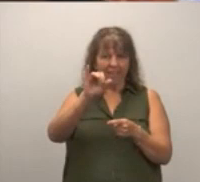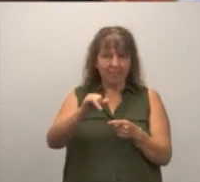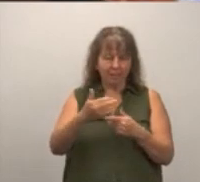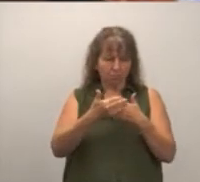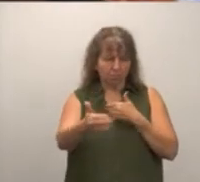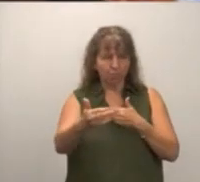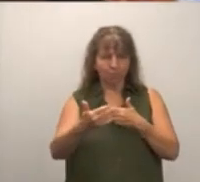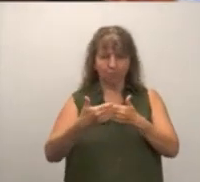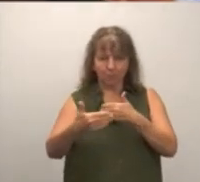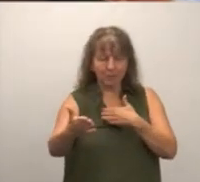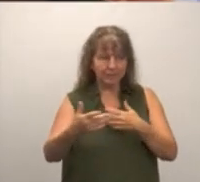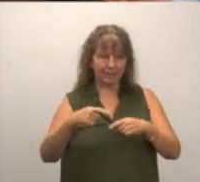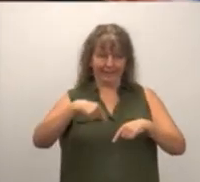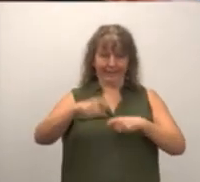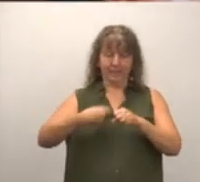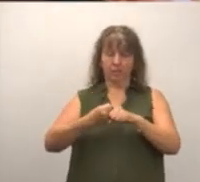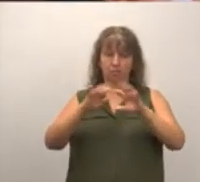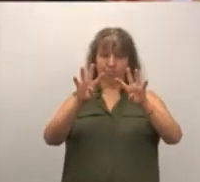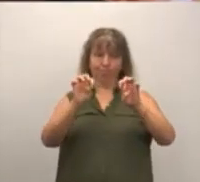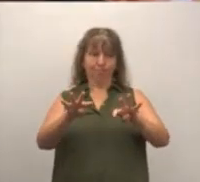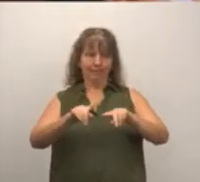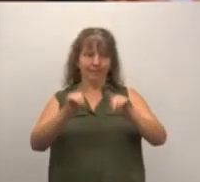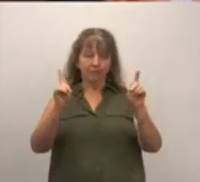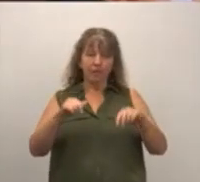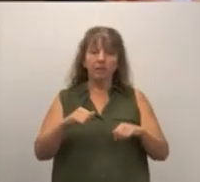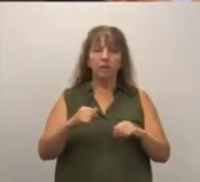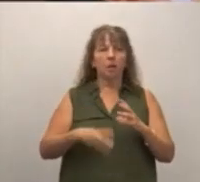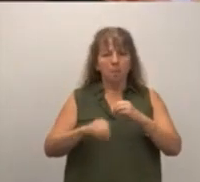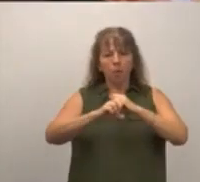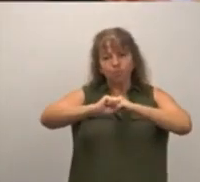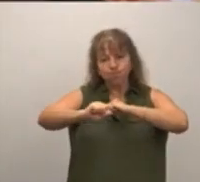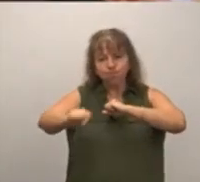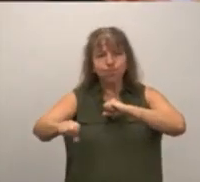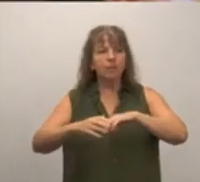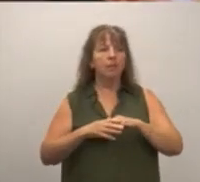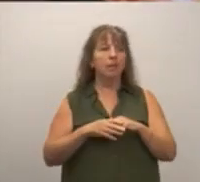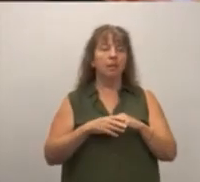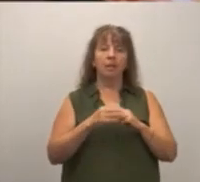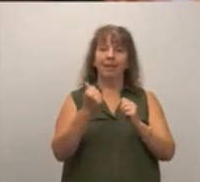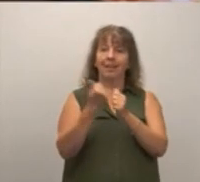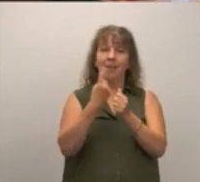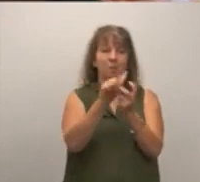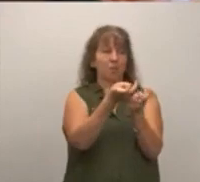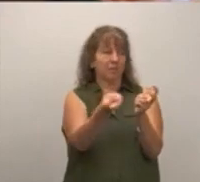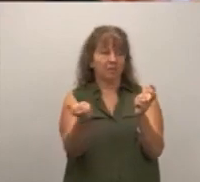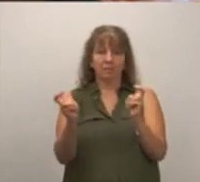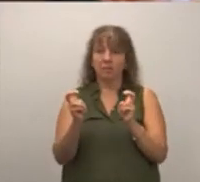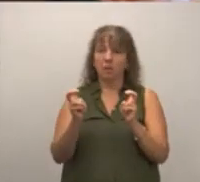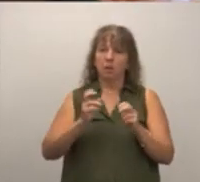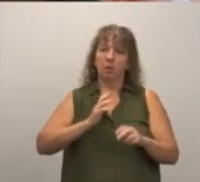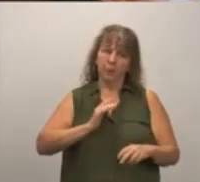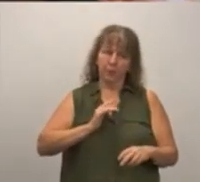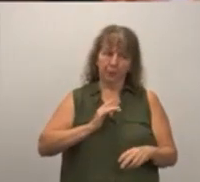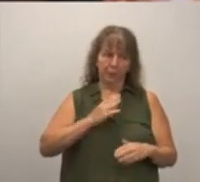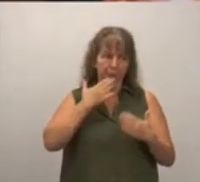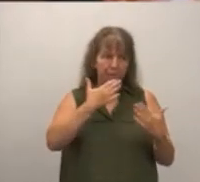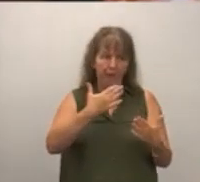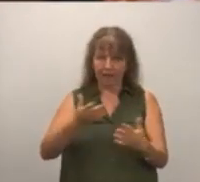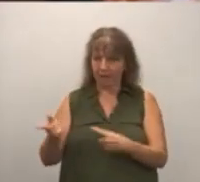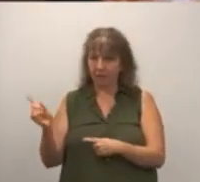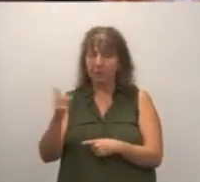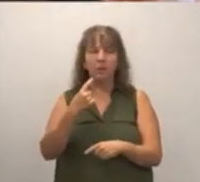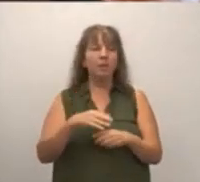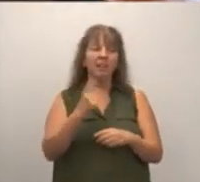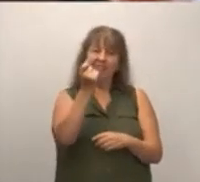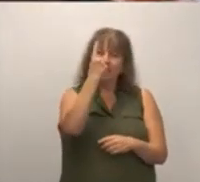interruptions. Schools are no different than our homes right now. Things have been turned upside down. There's going to be